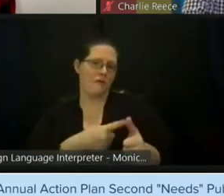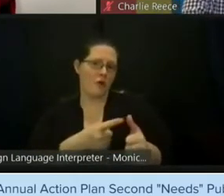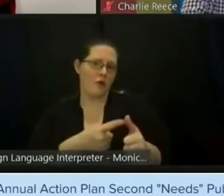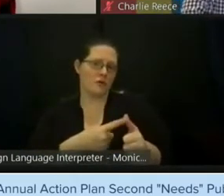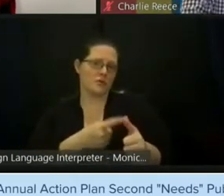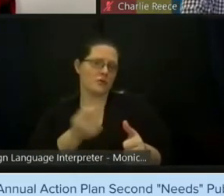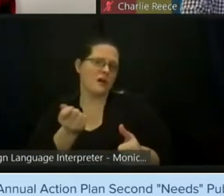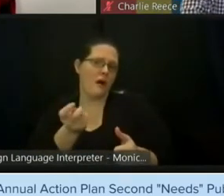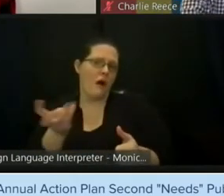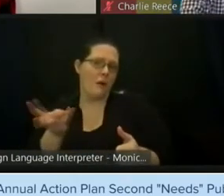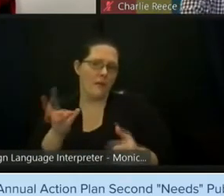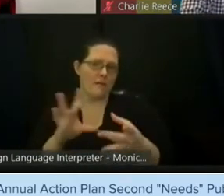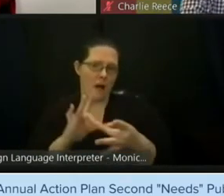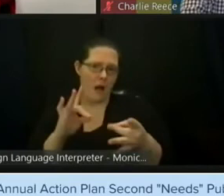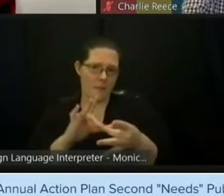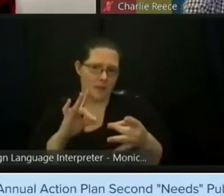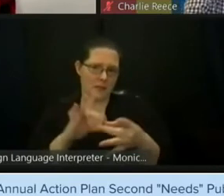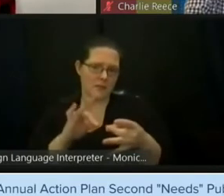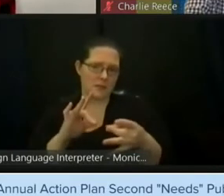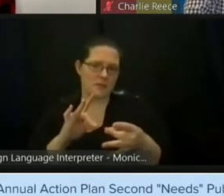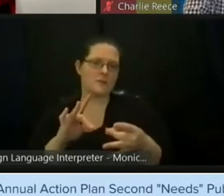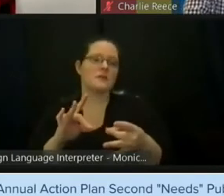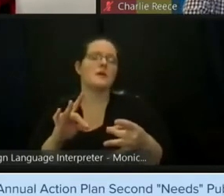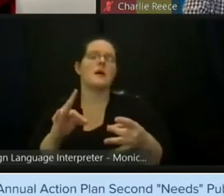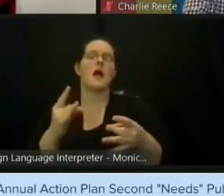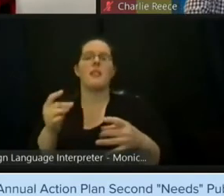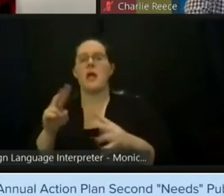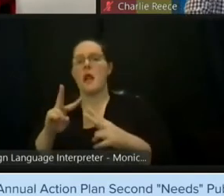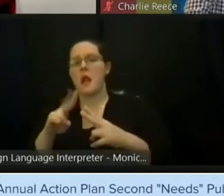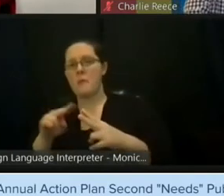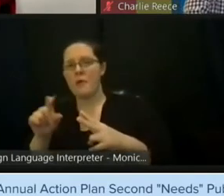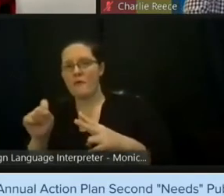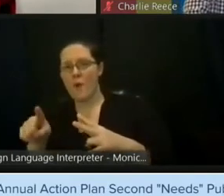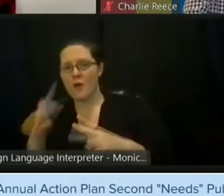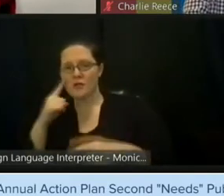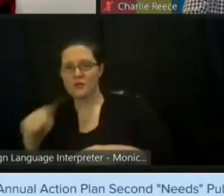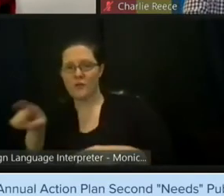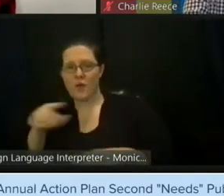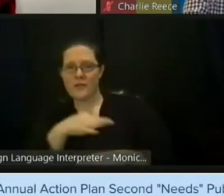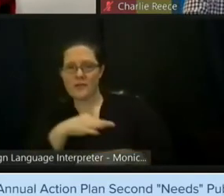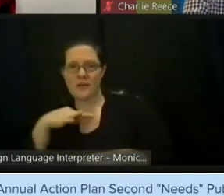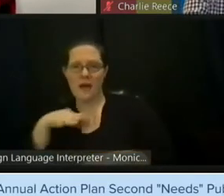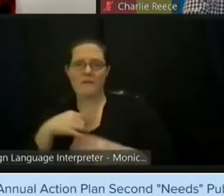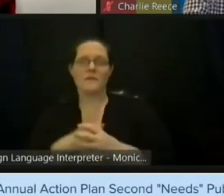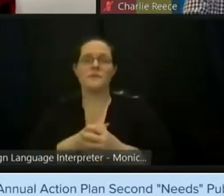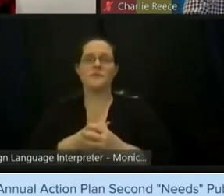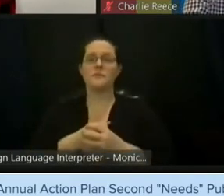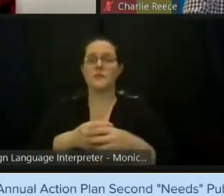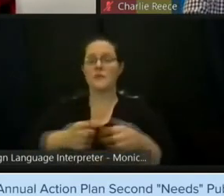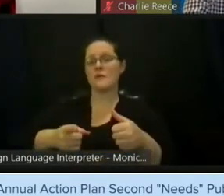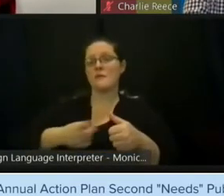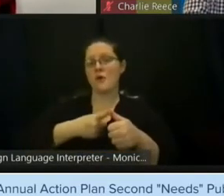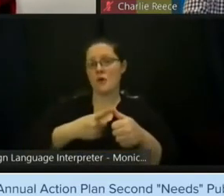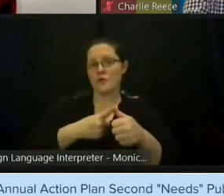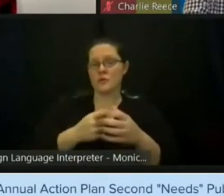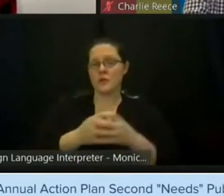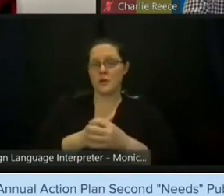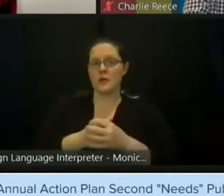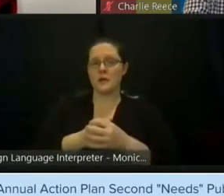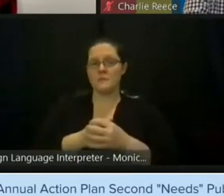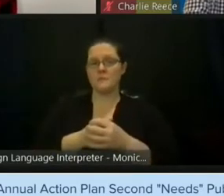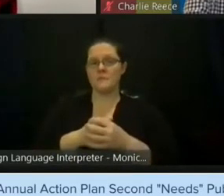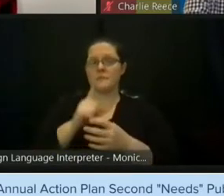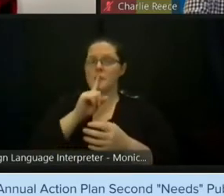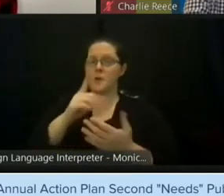a couple of comments and then a couple of questions for staff. First of all, I really